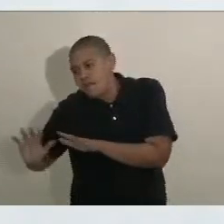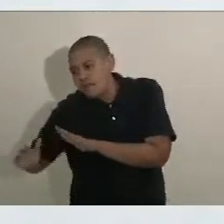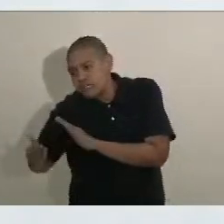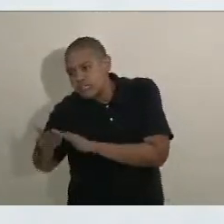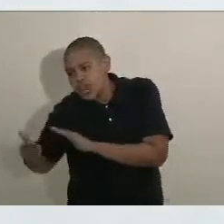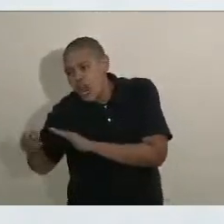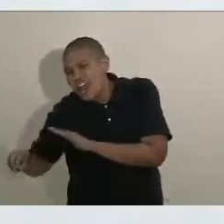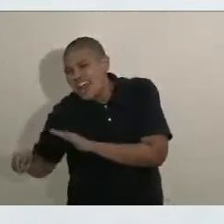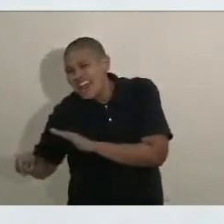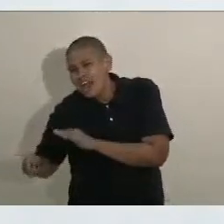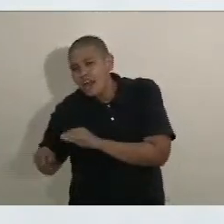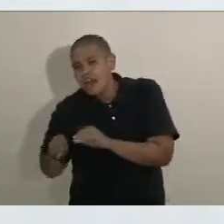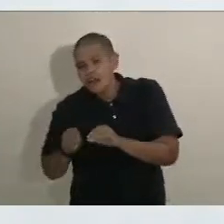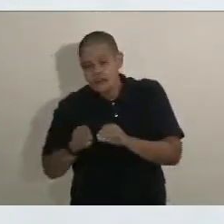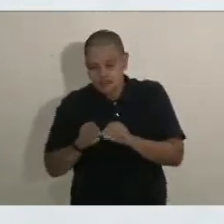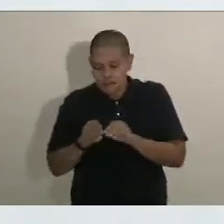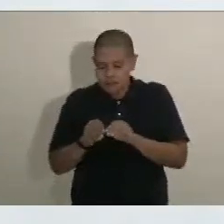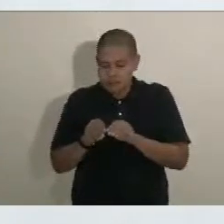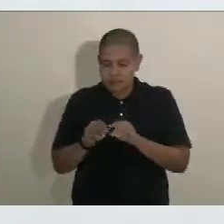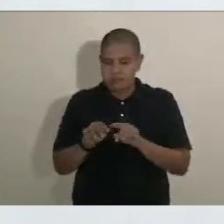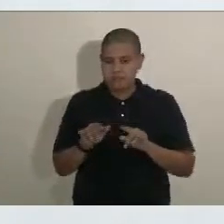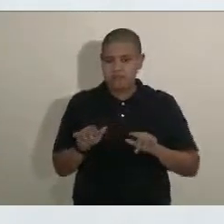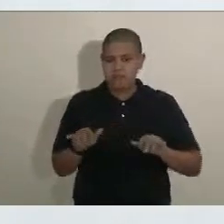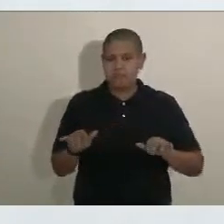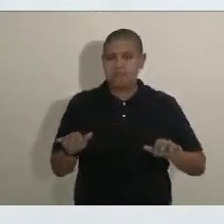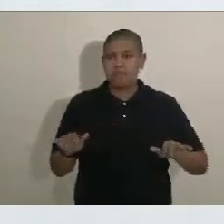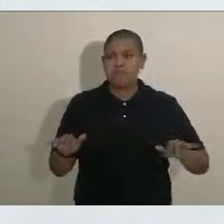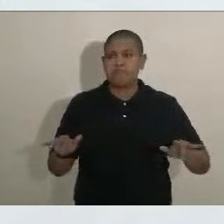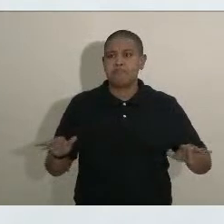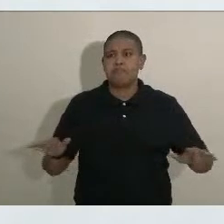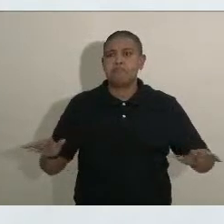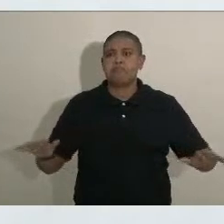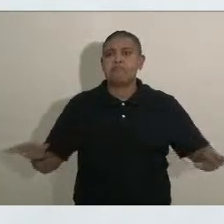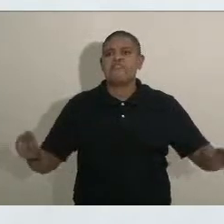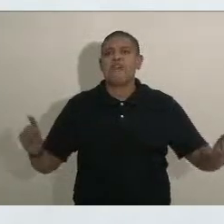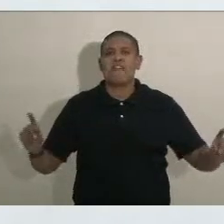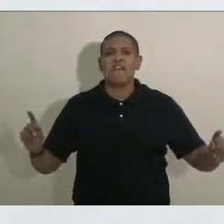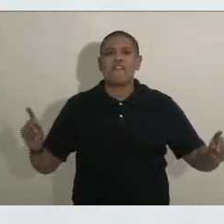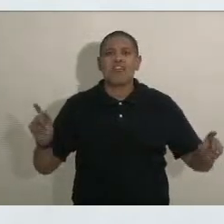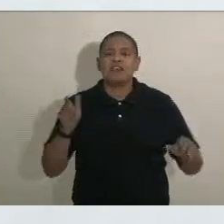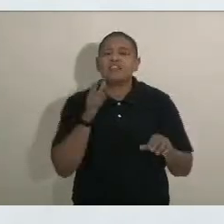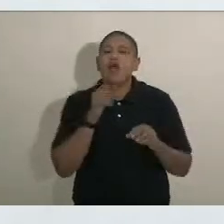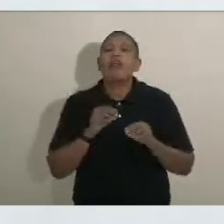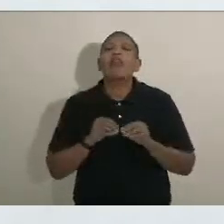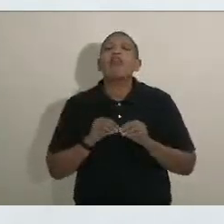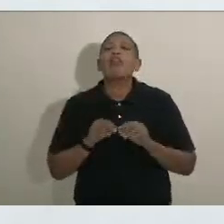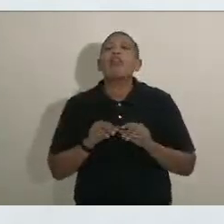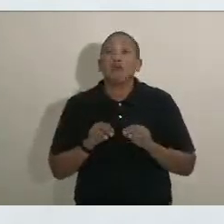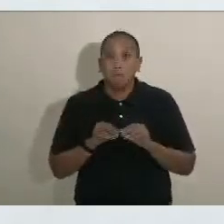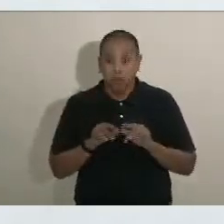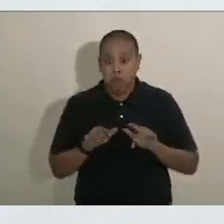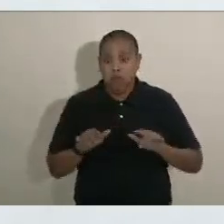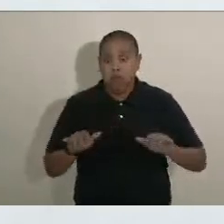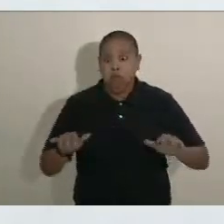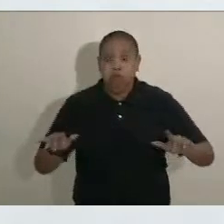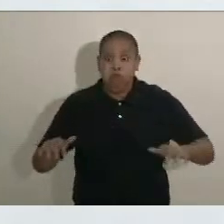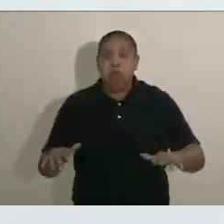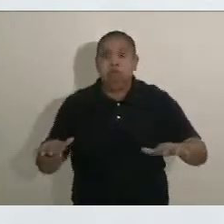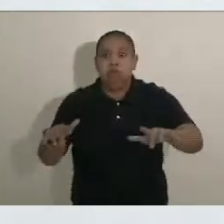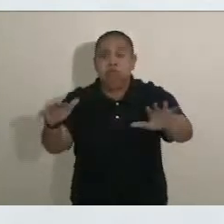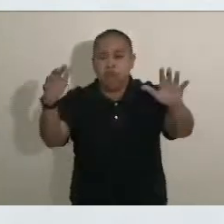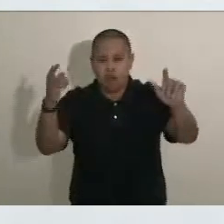is multiplying at a rate that is exponential. And so we do anticipate that a lot